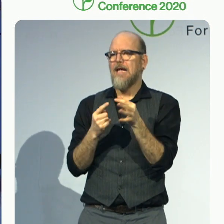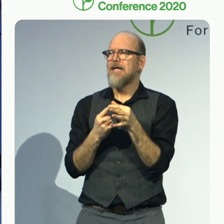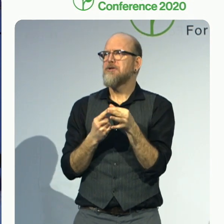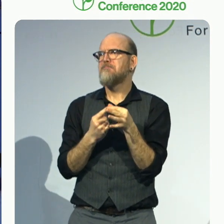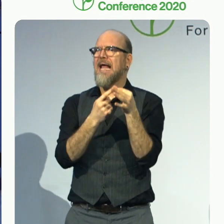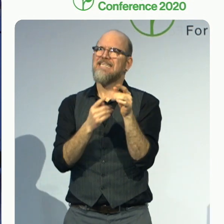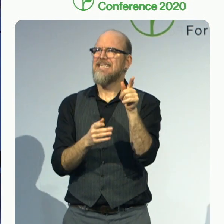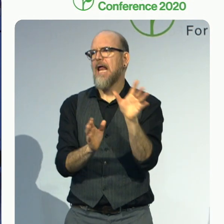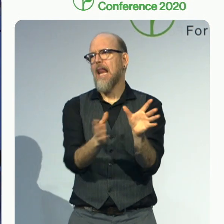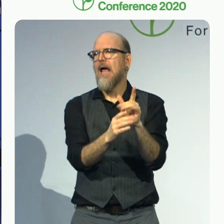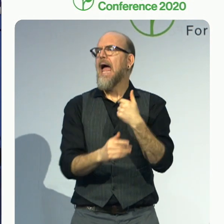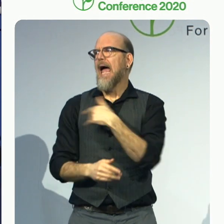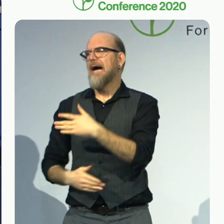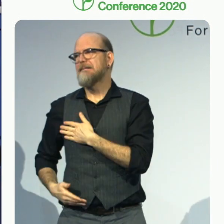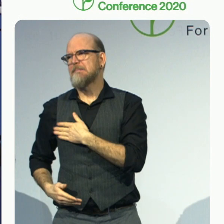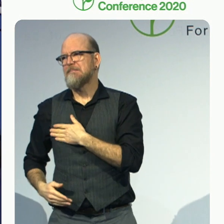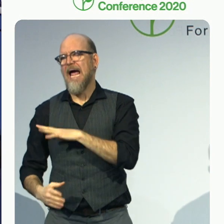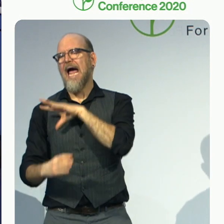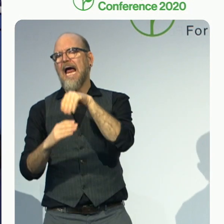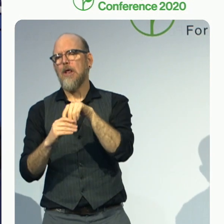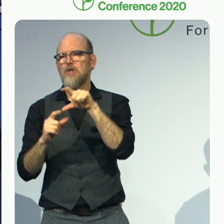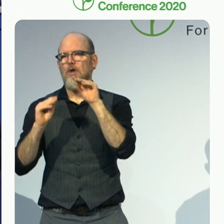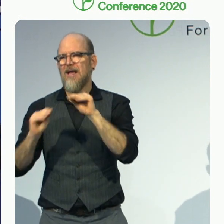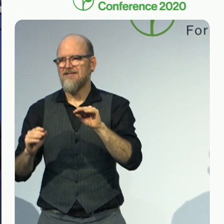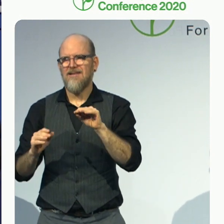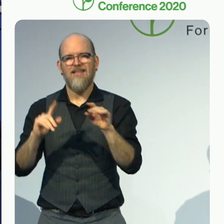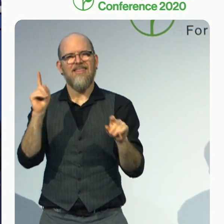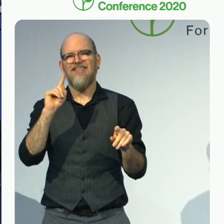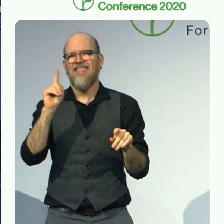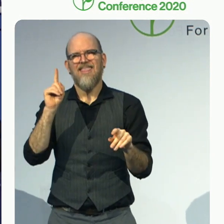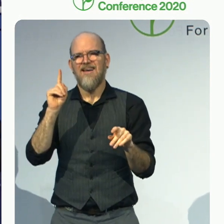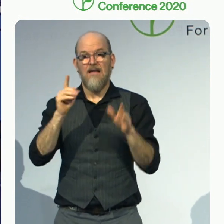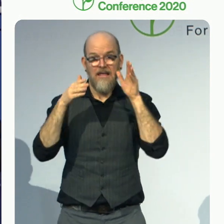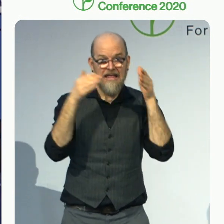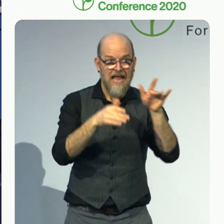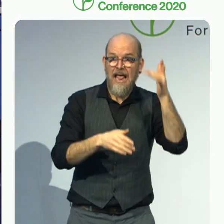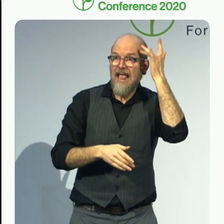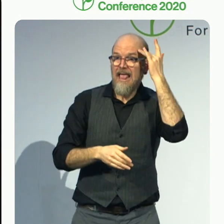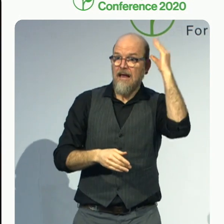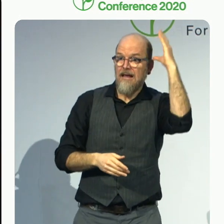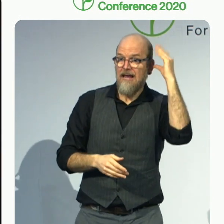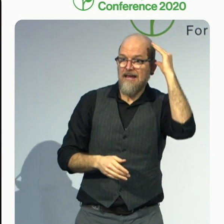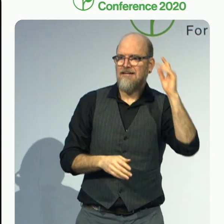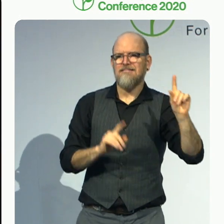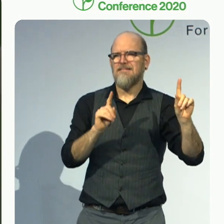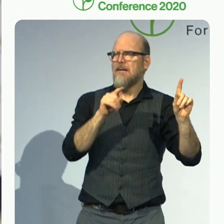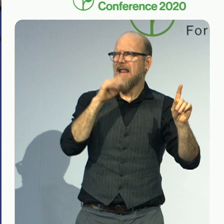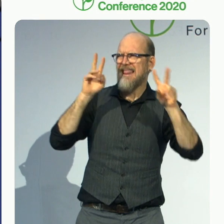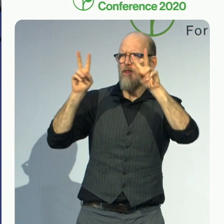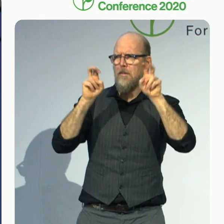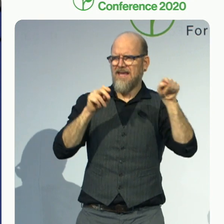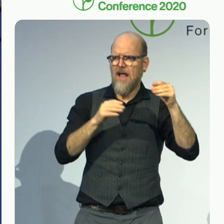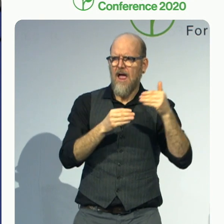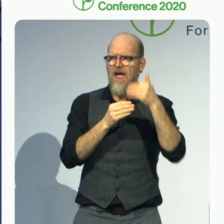getting there, and we're coming to this point later in the discussion. So Artemi, what do you want to add from your perspective? You have a